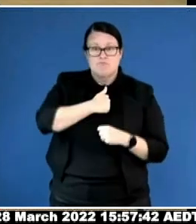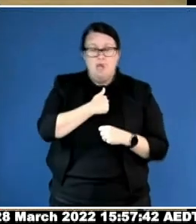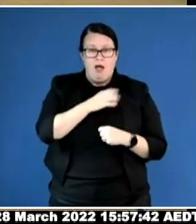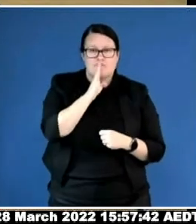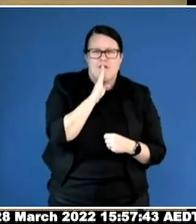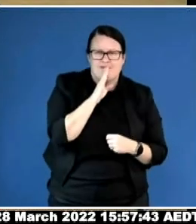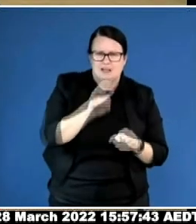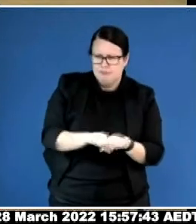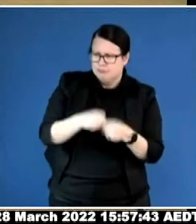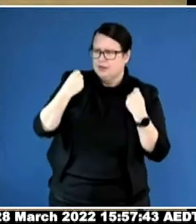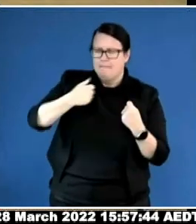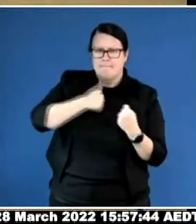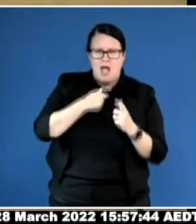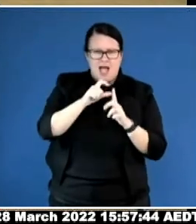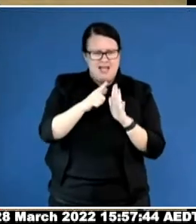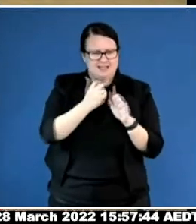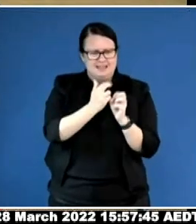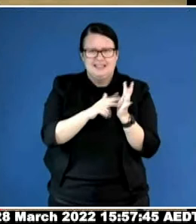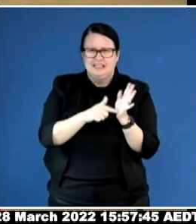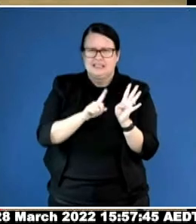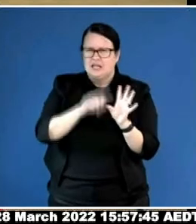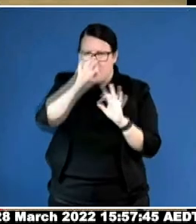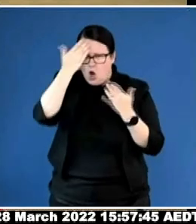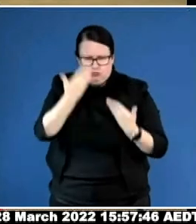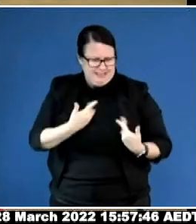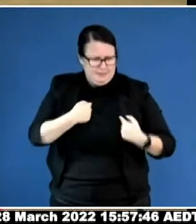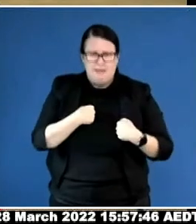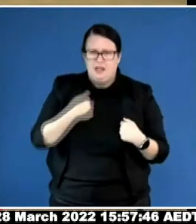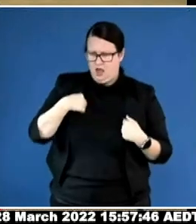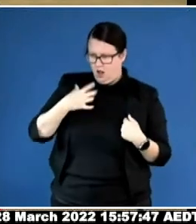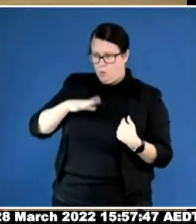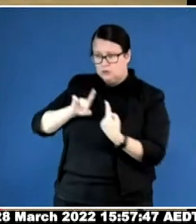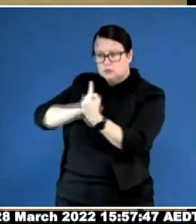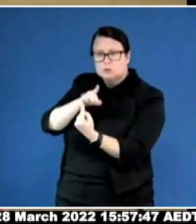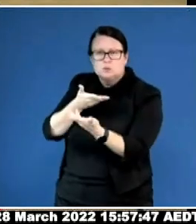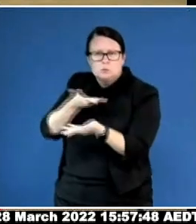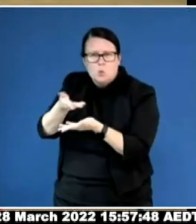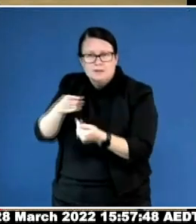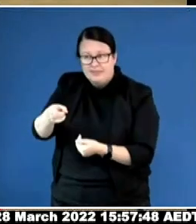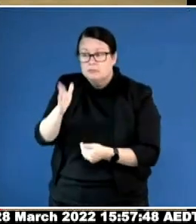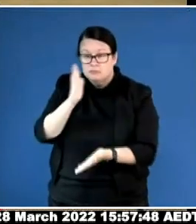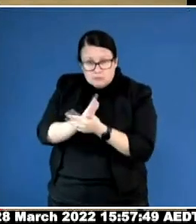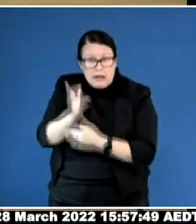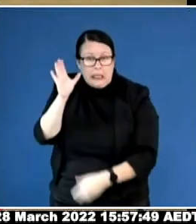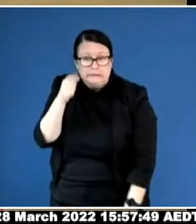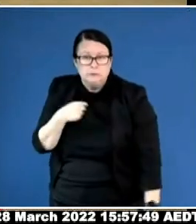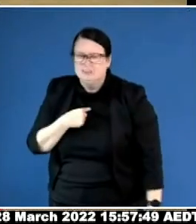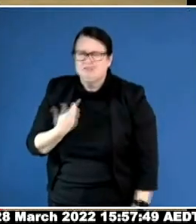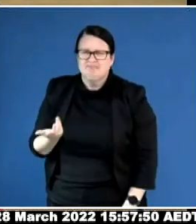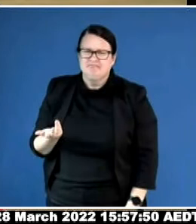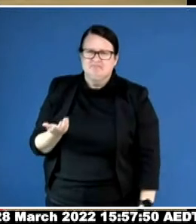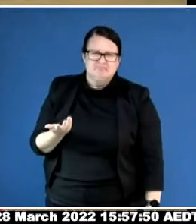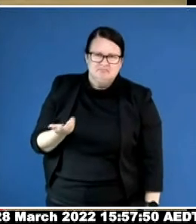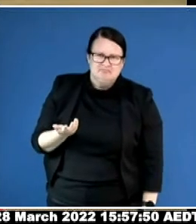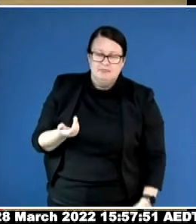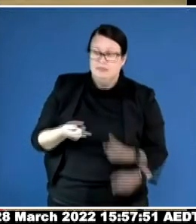dignity or disrespectful behaviour, and I try to approach the support worker about it, I'm not sure it really sinks in, particularly